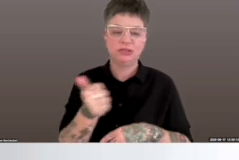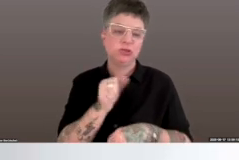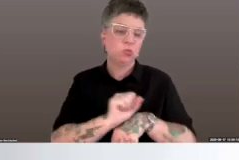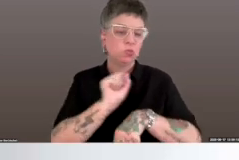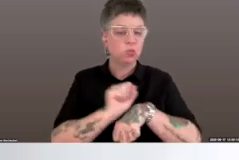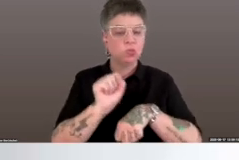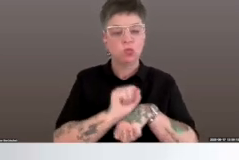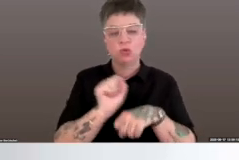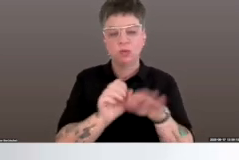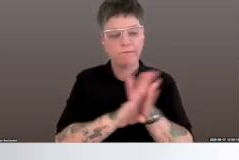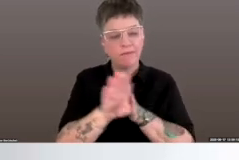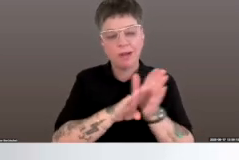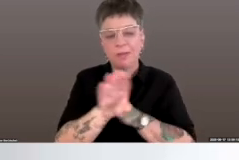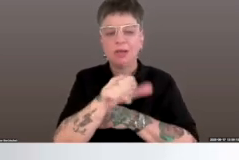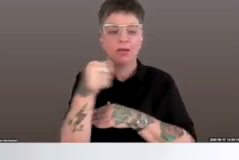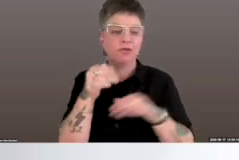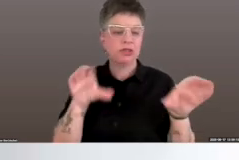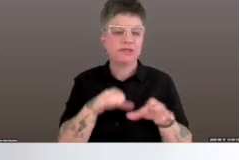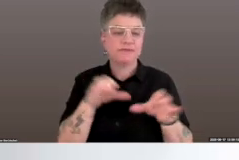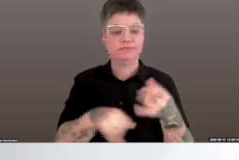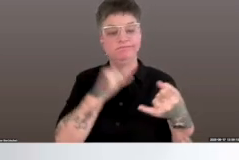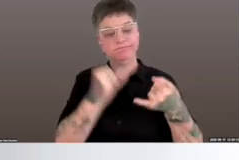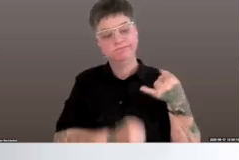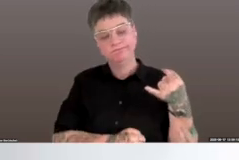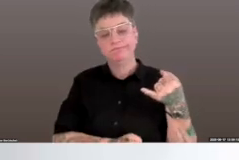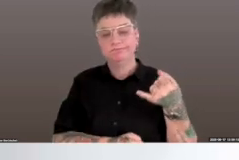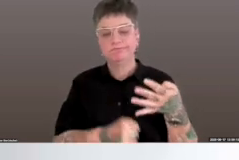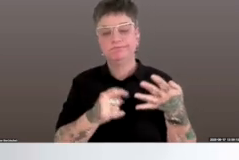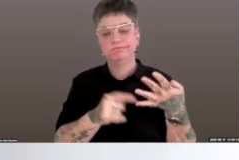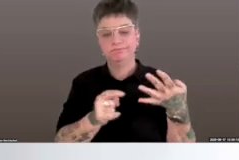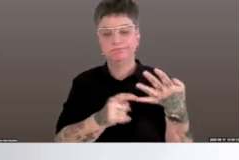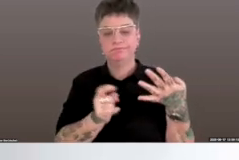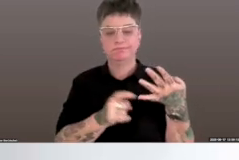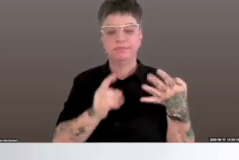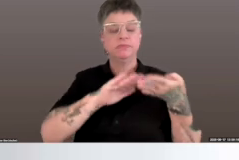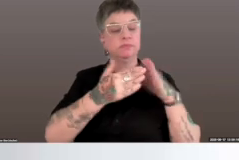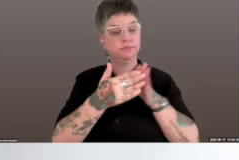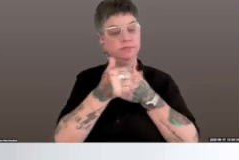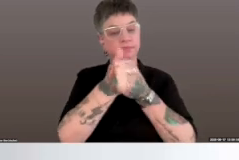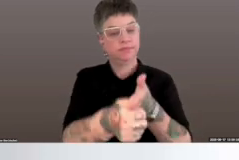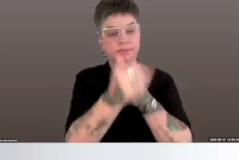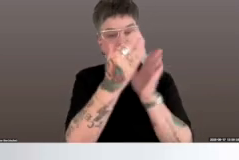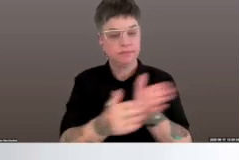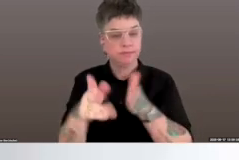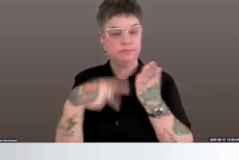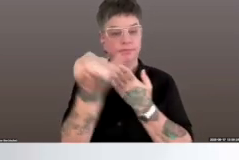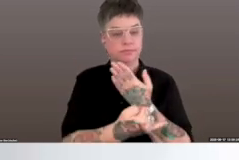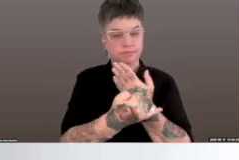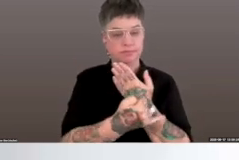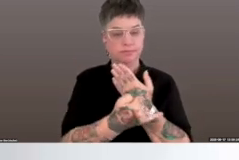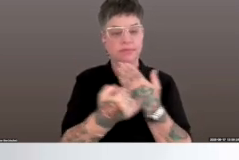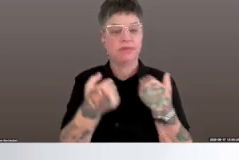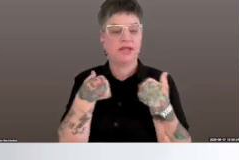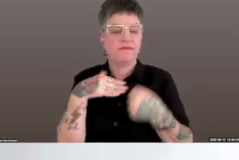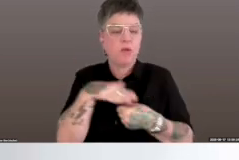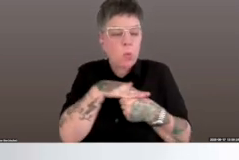other activities. And lastly, planning and capacity building are community-led planning projects that include dedicated, localized